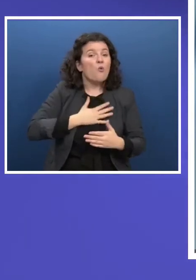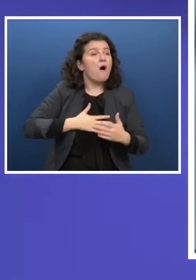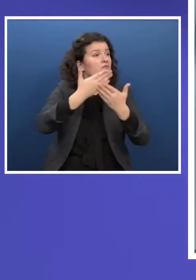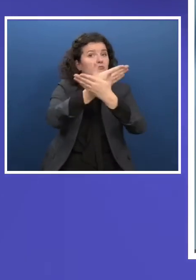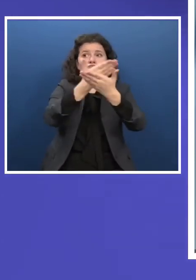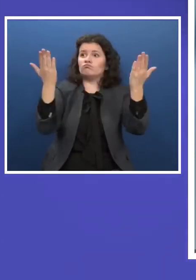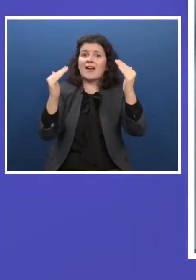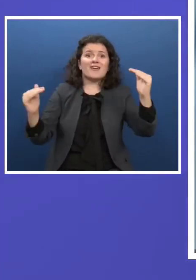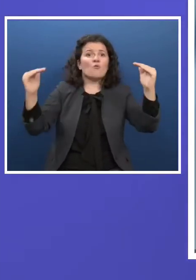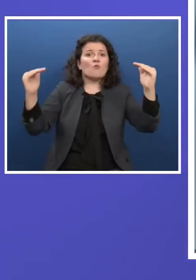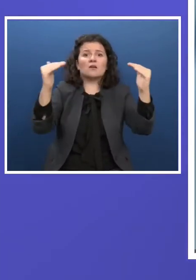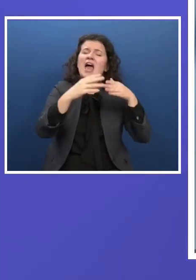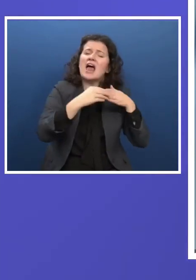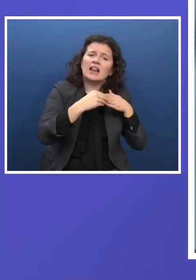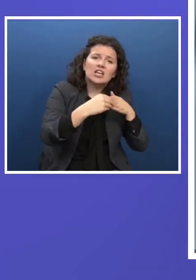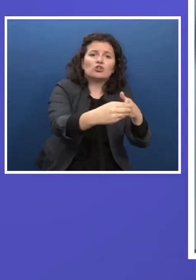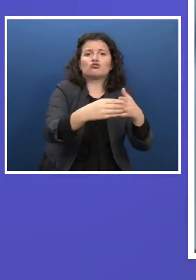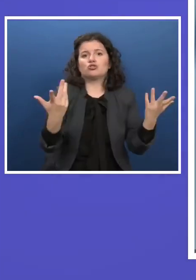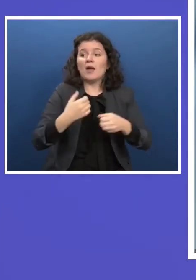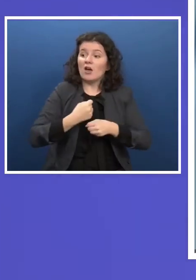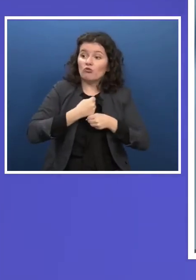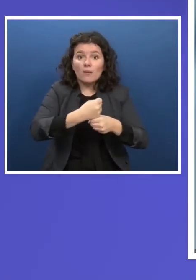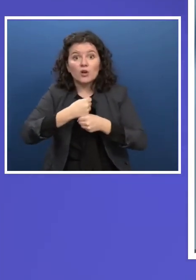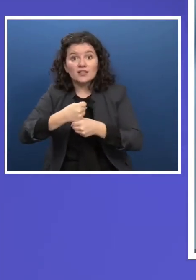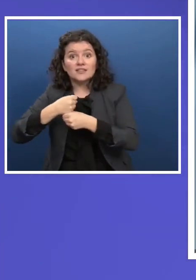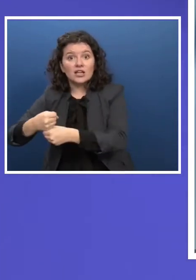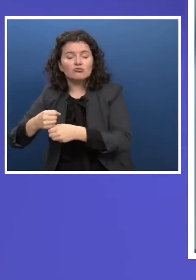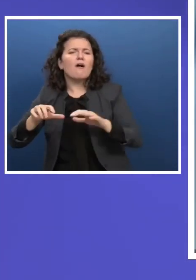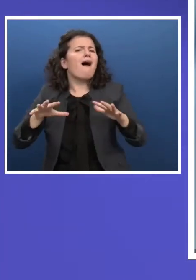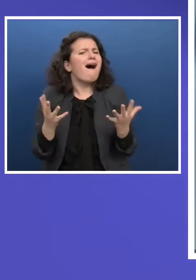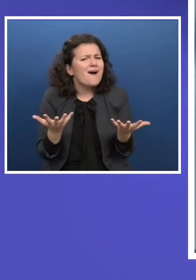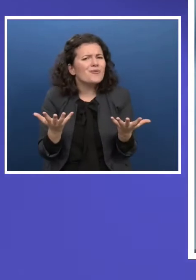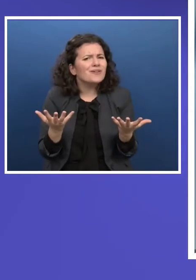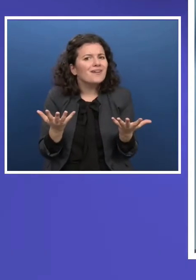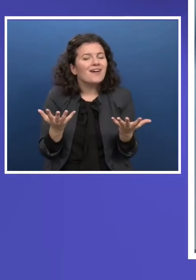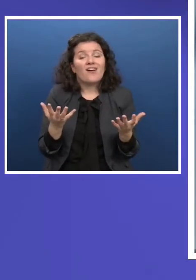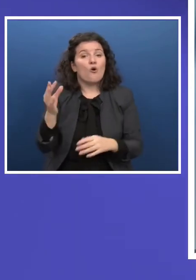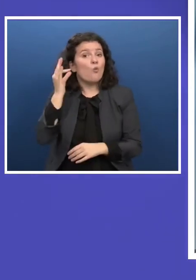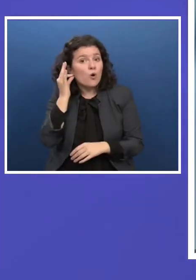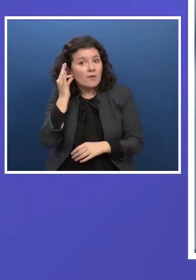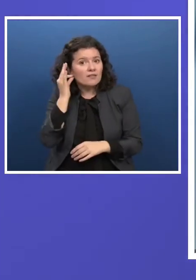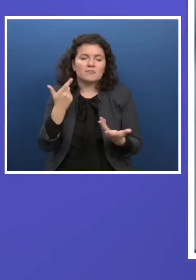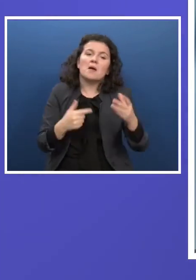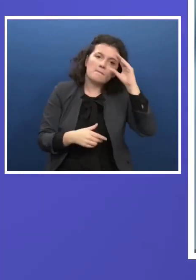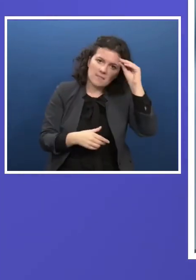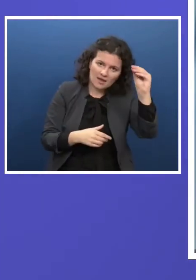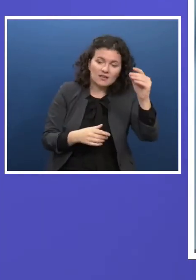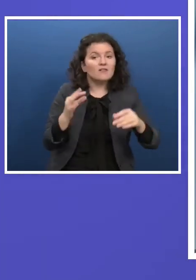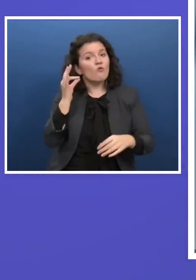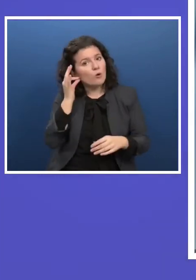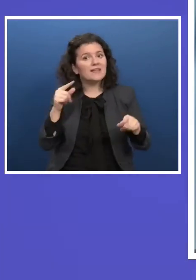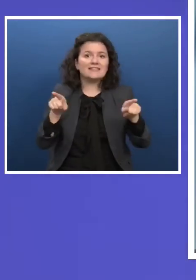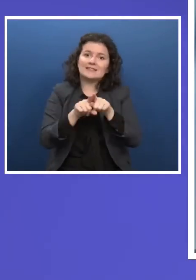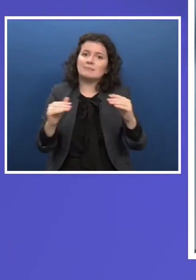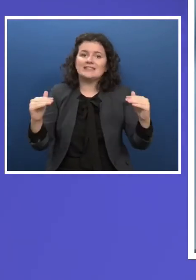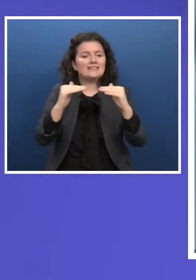leadership and representations, you need to start by making sure that women as well as men have the same opportunities. And